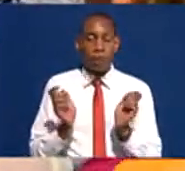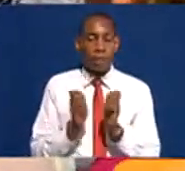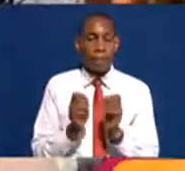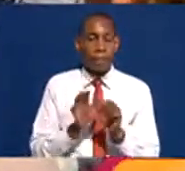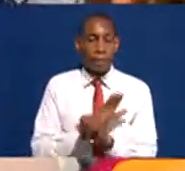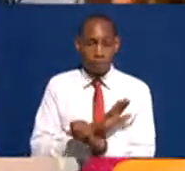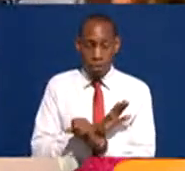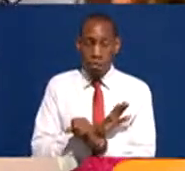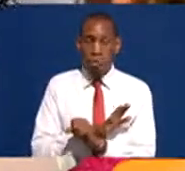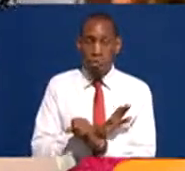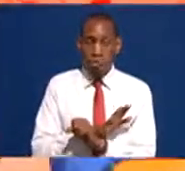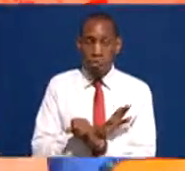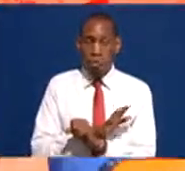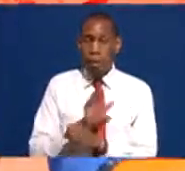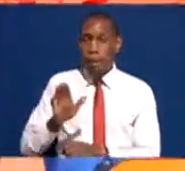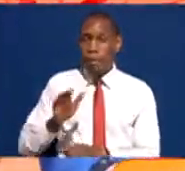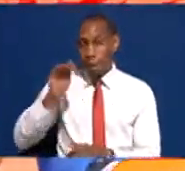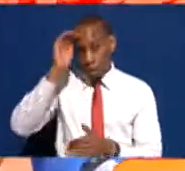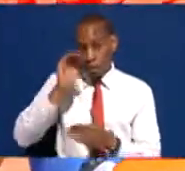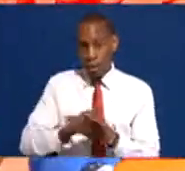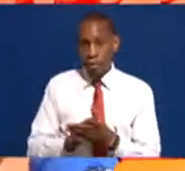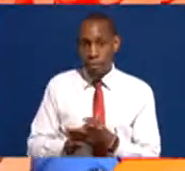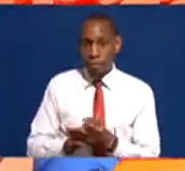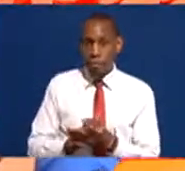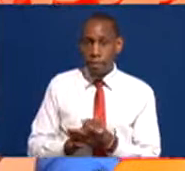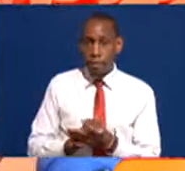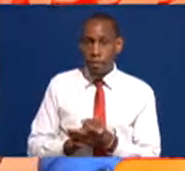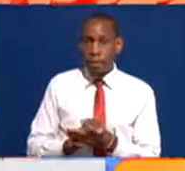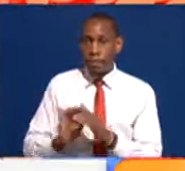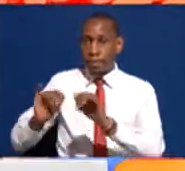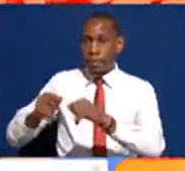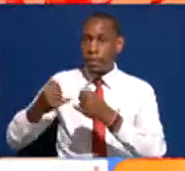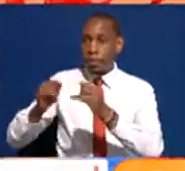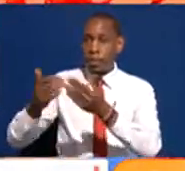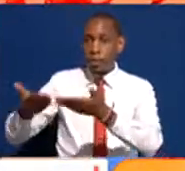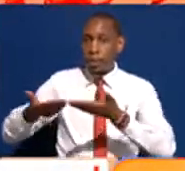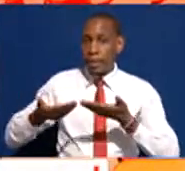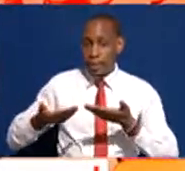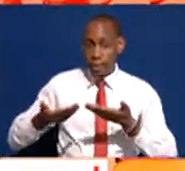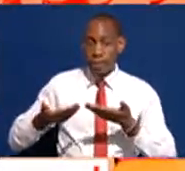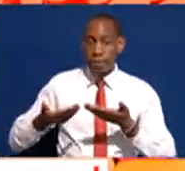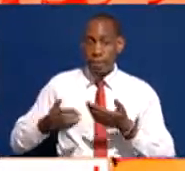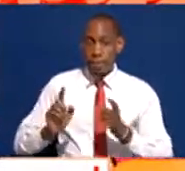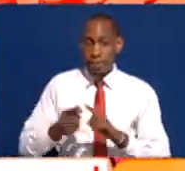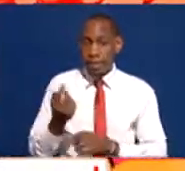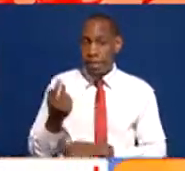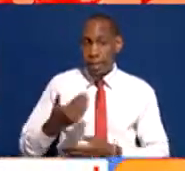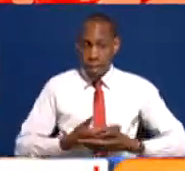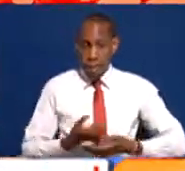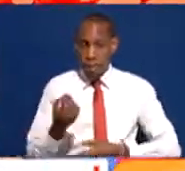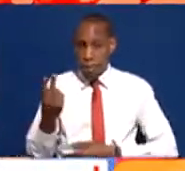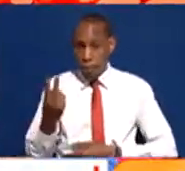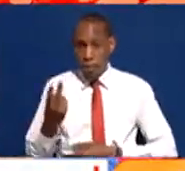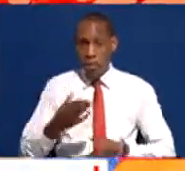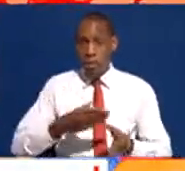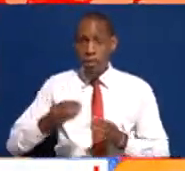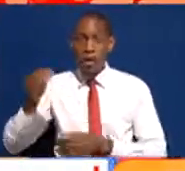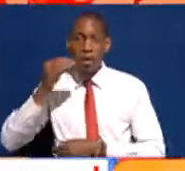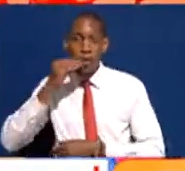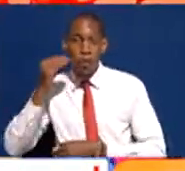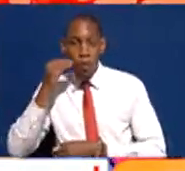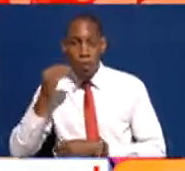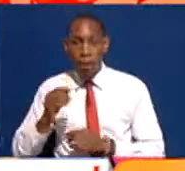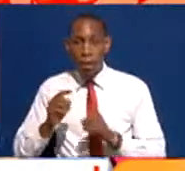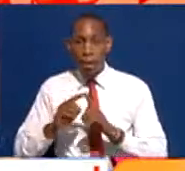kwake to believe. Tulipata news about the two kwanza, tukaenda nyumbani.